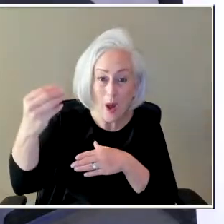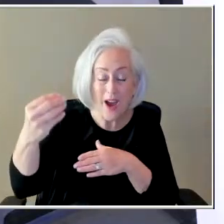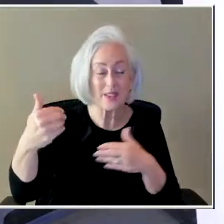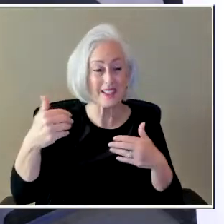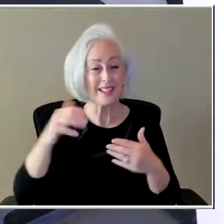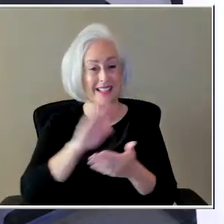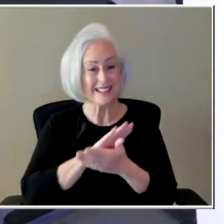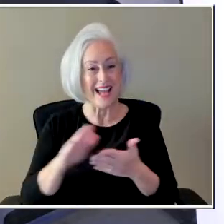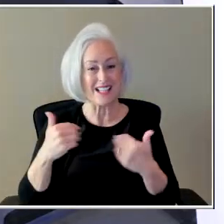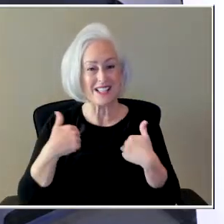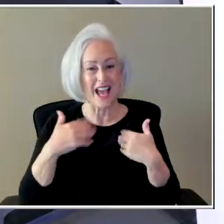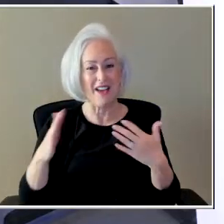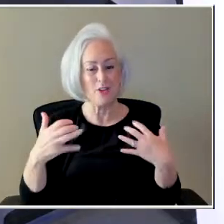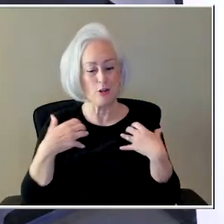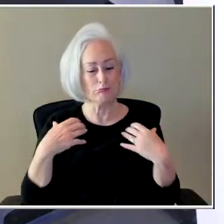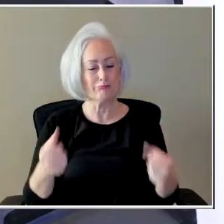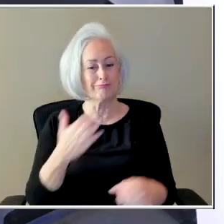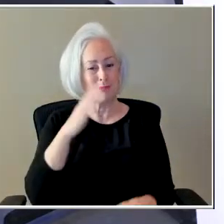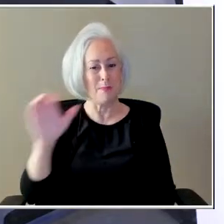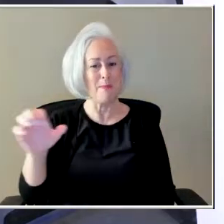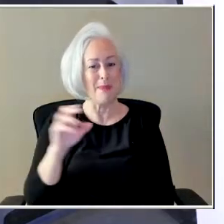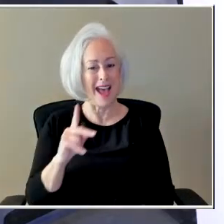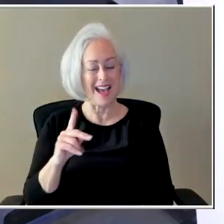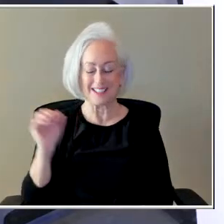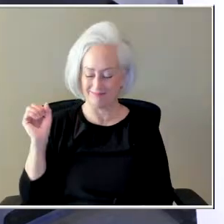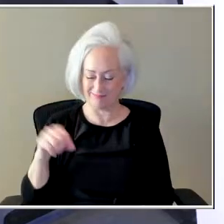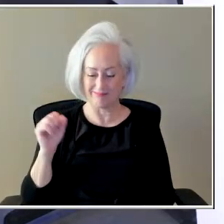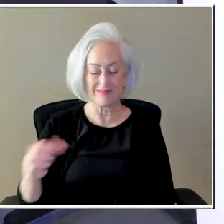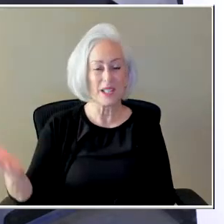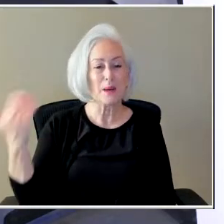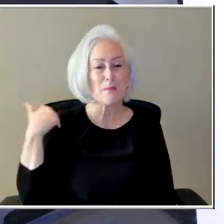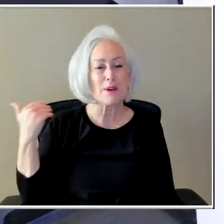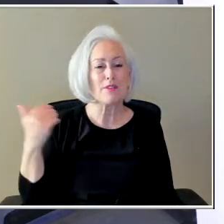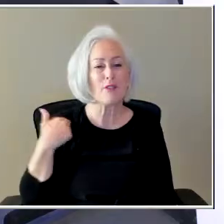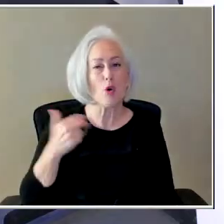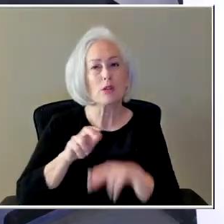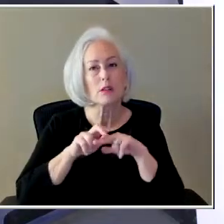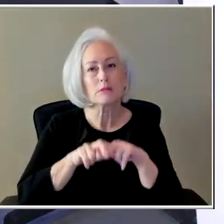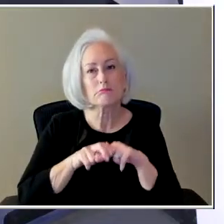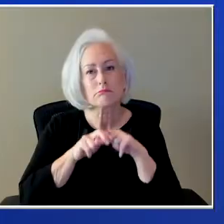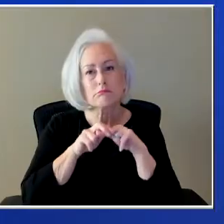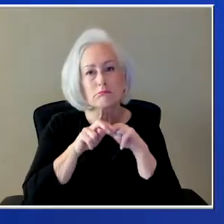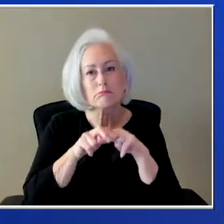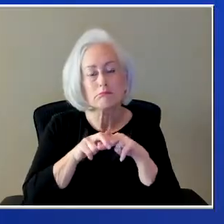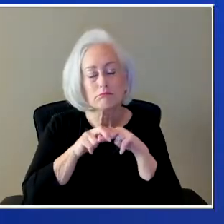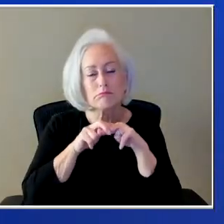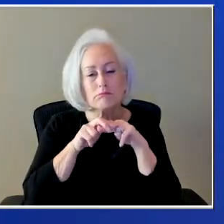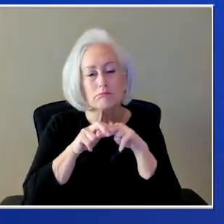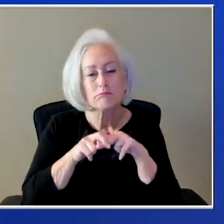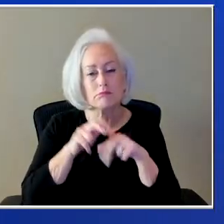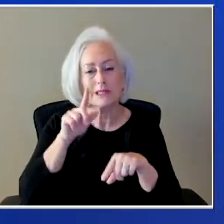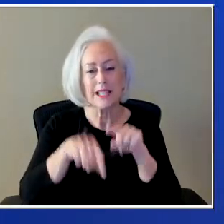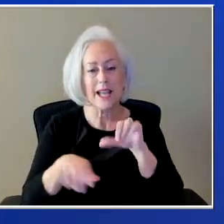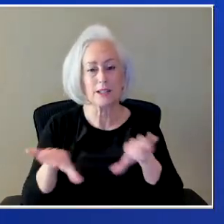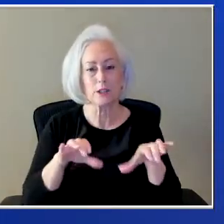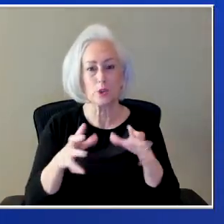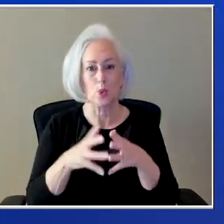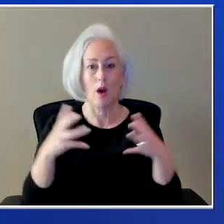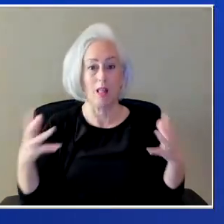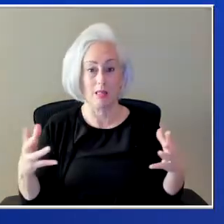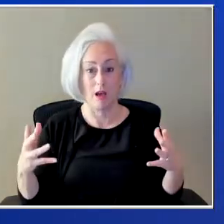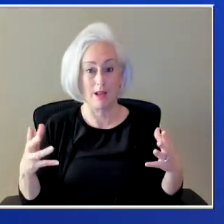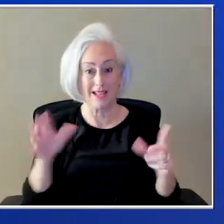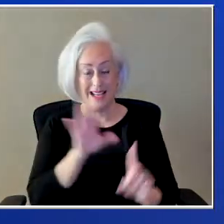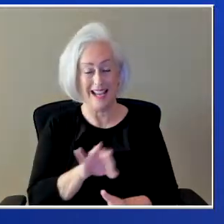It is definitely. Because before she was very sedentary, wasn't able to do a whole lot of anything except her basic